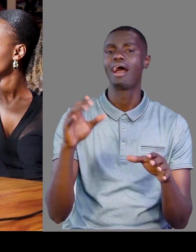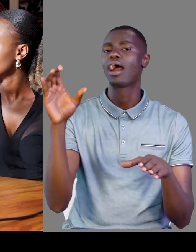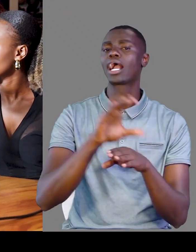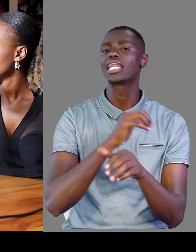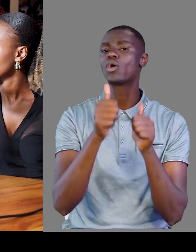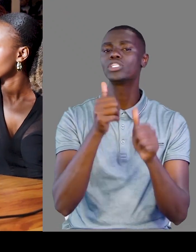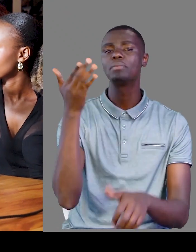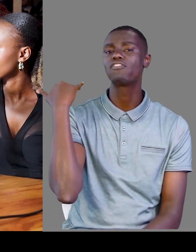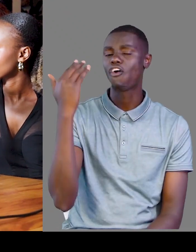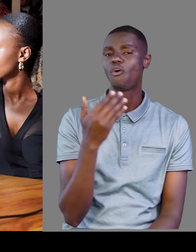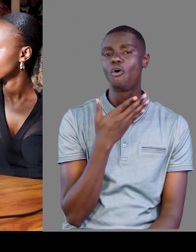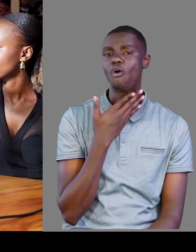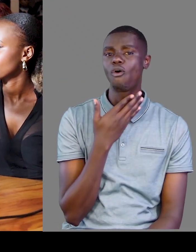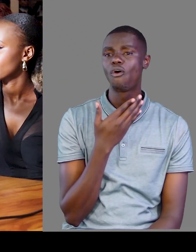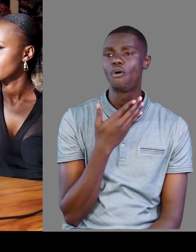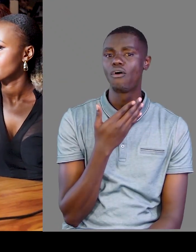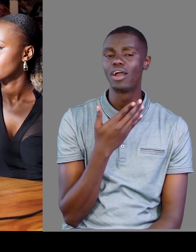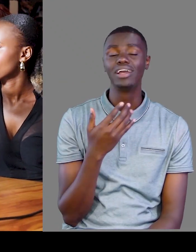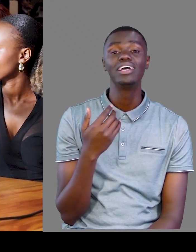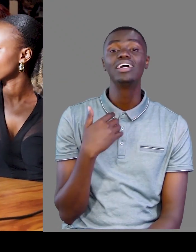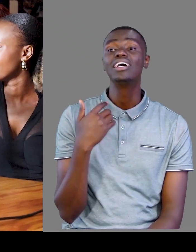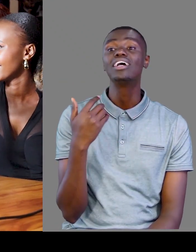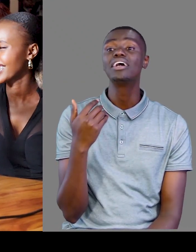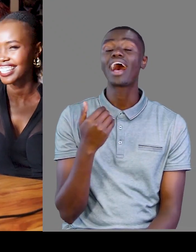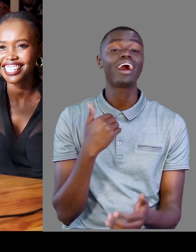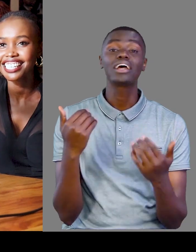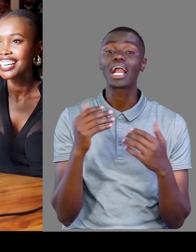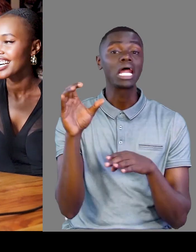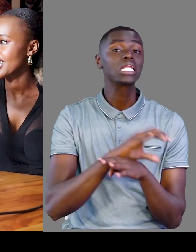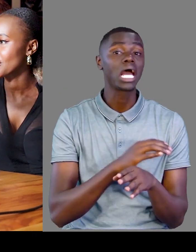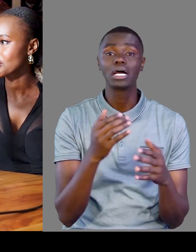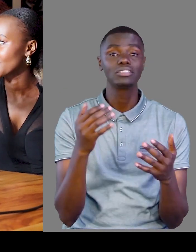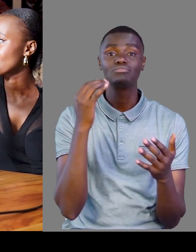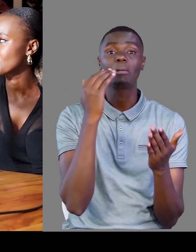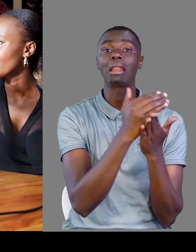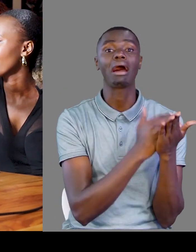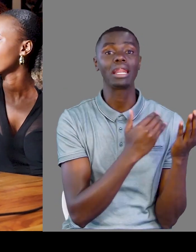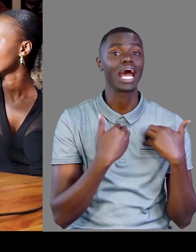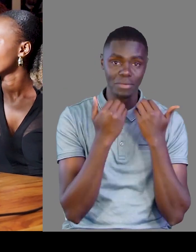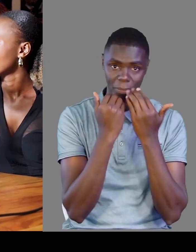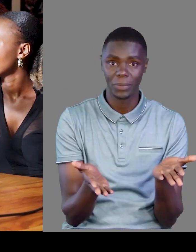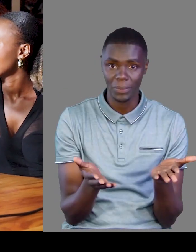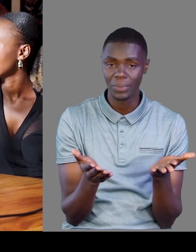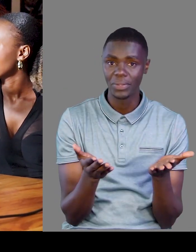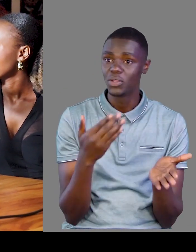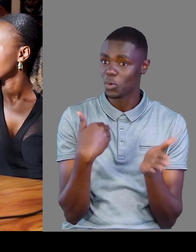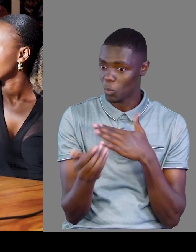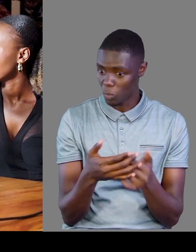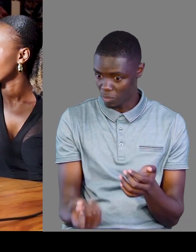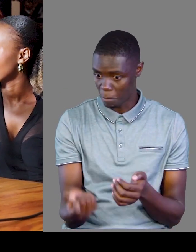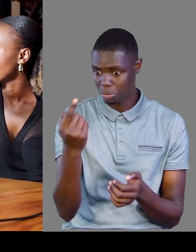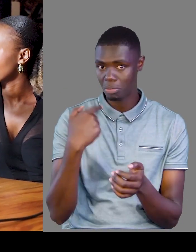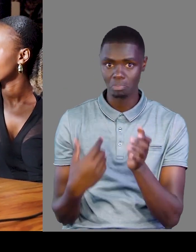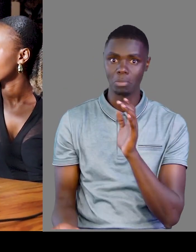mind? Mimi sikuwa na kitu. Mimi sina kitu kwa let me tell you. Yenye nakuja. Me, I just want to be